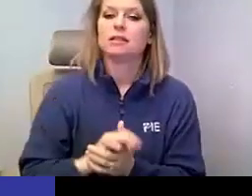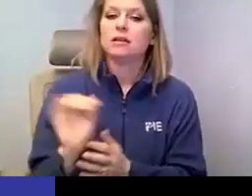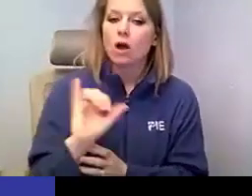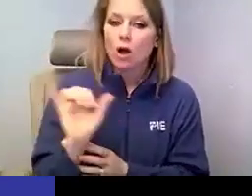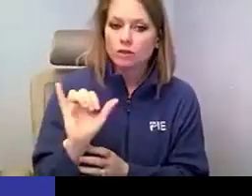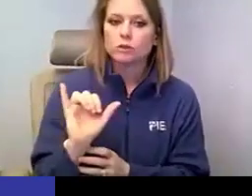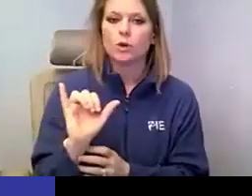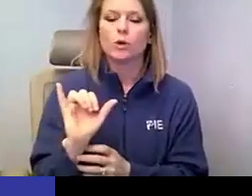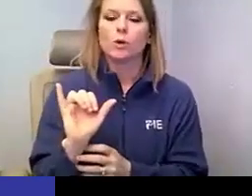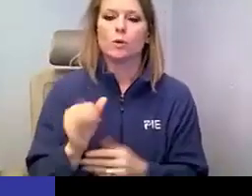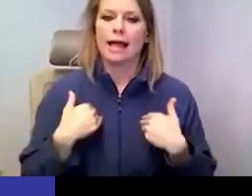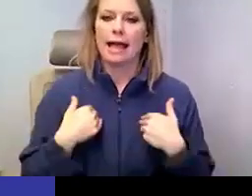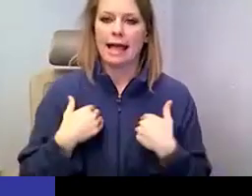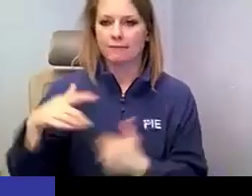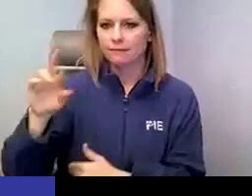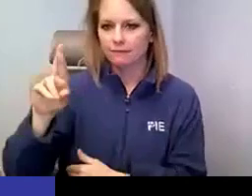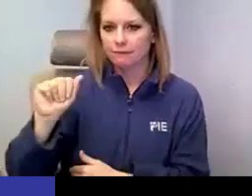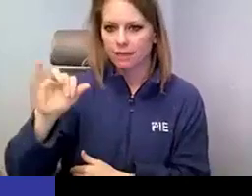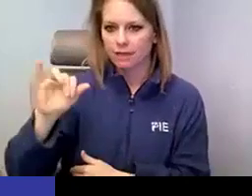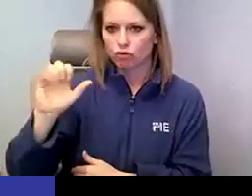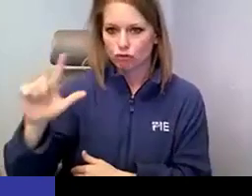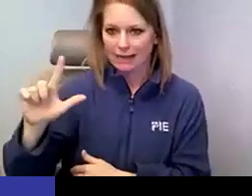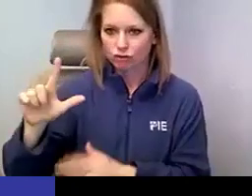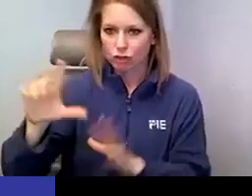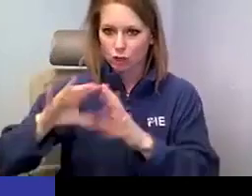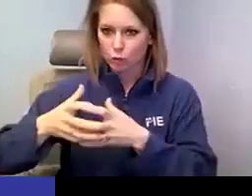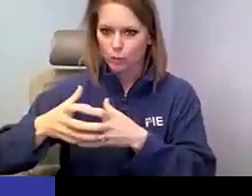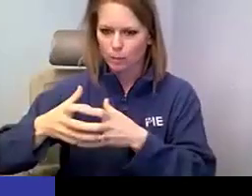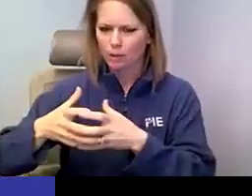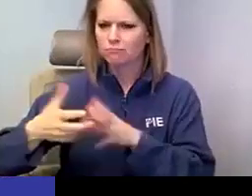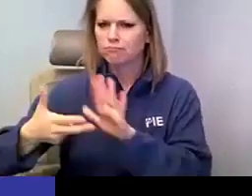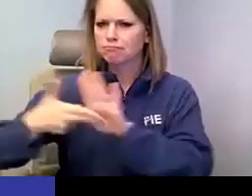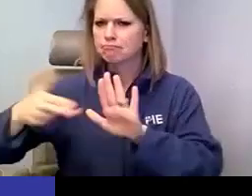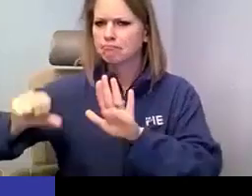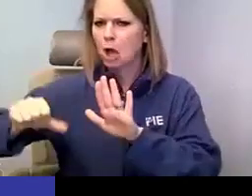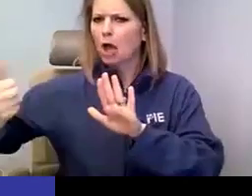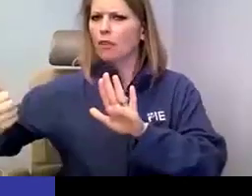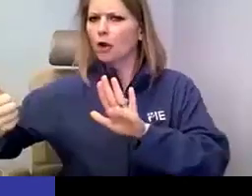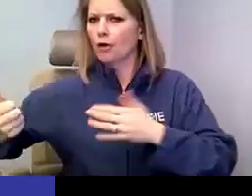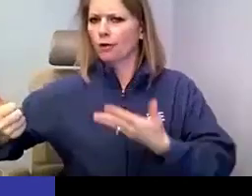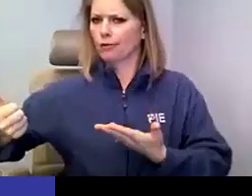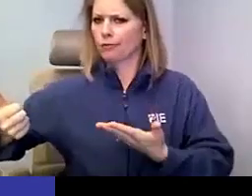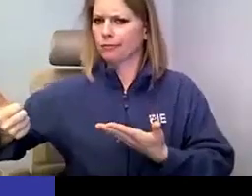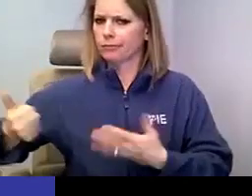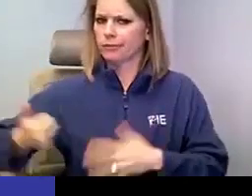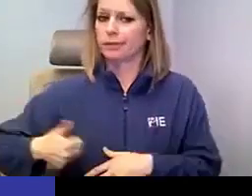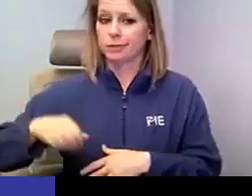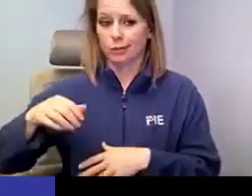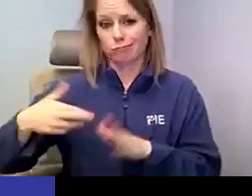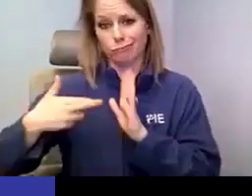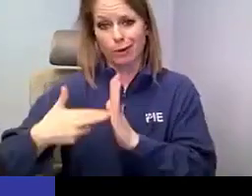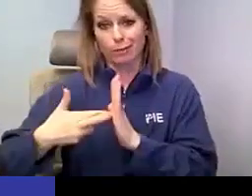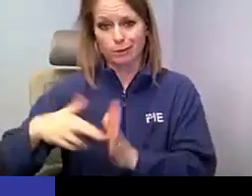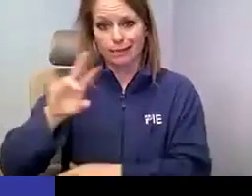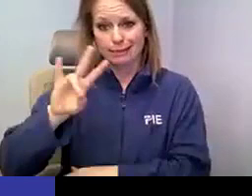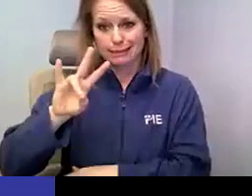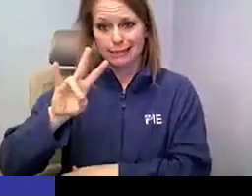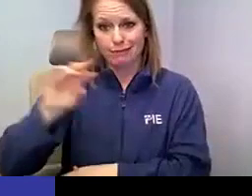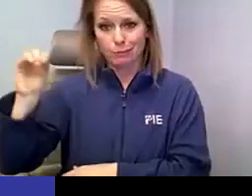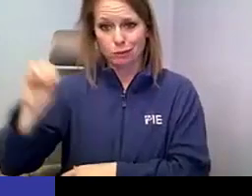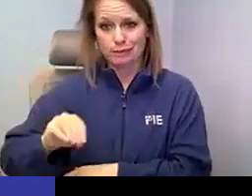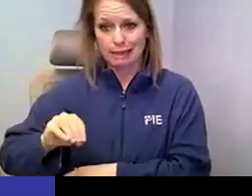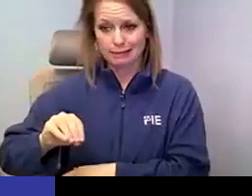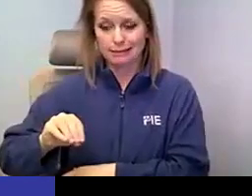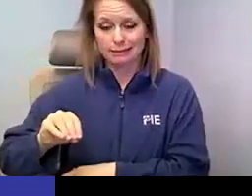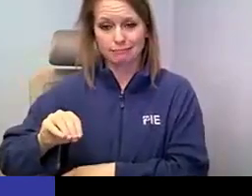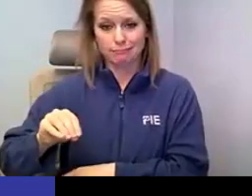a racial group of other, and it represented 7% of the norming sample. The question here would be,